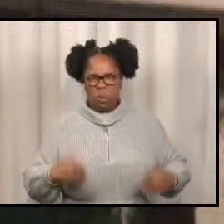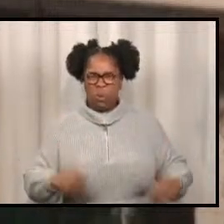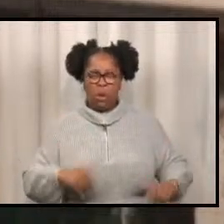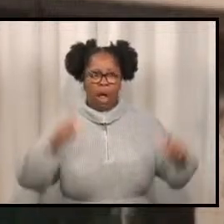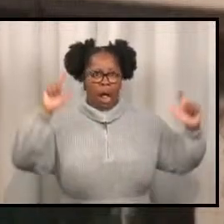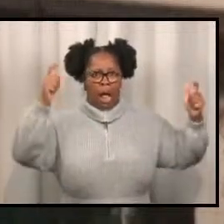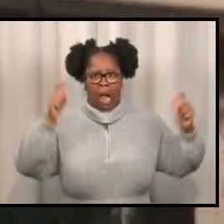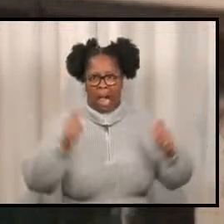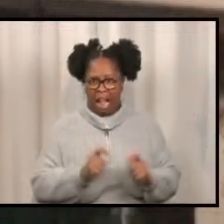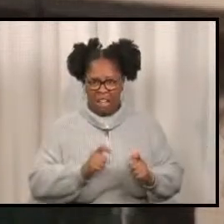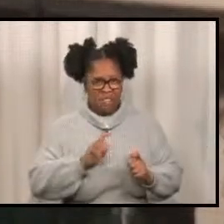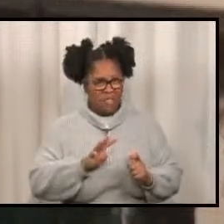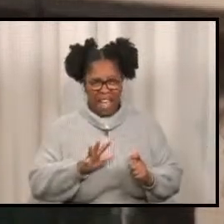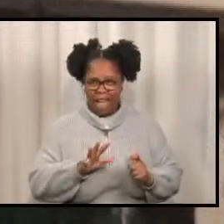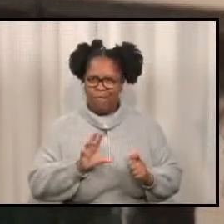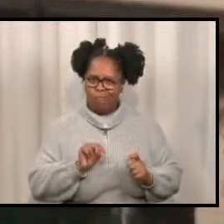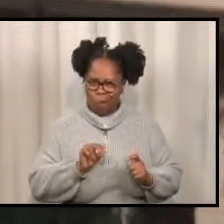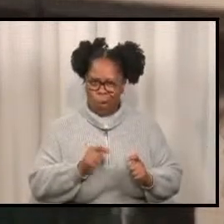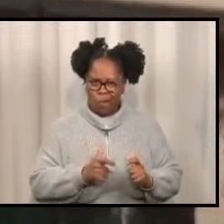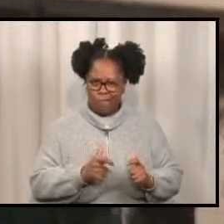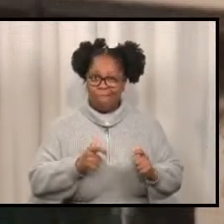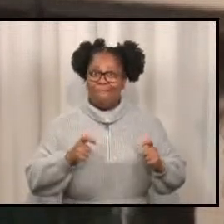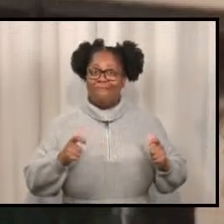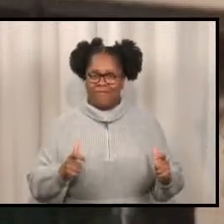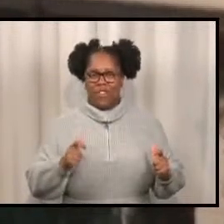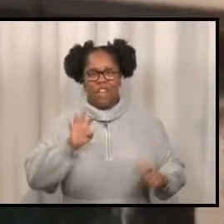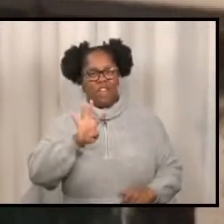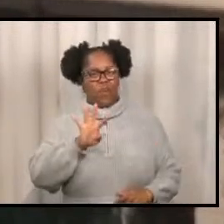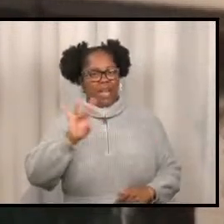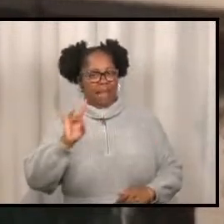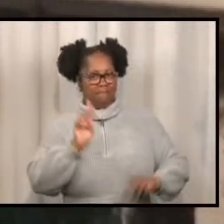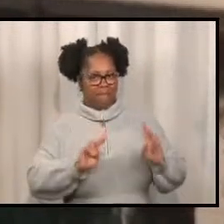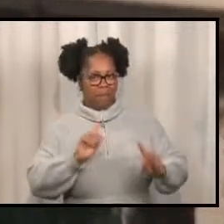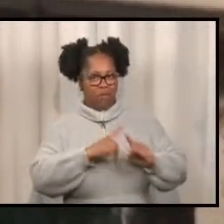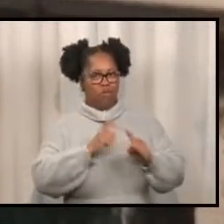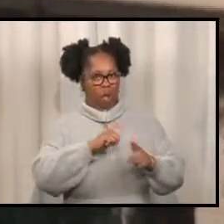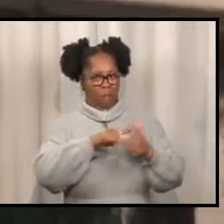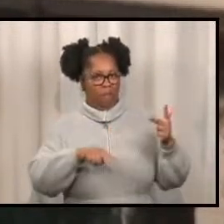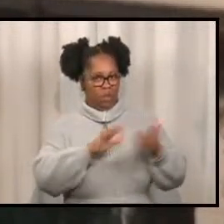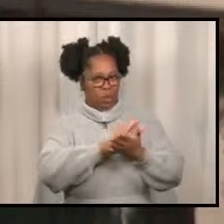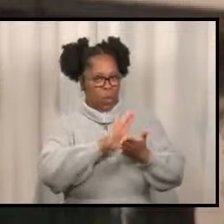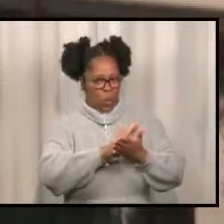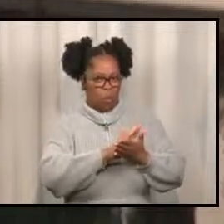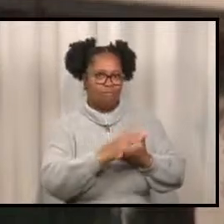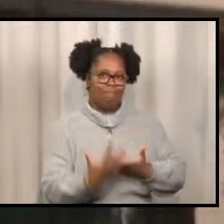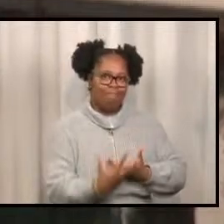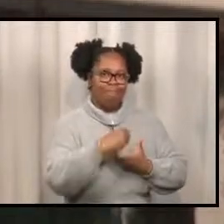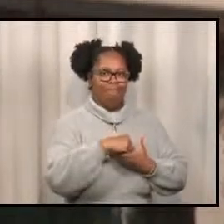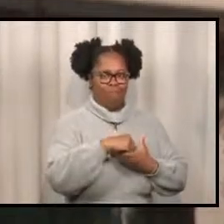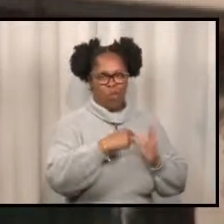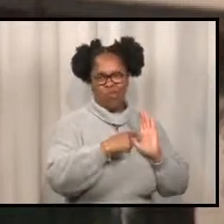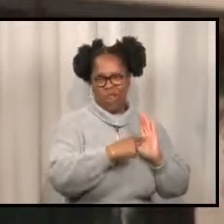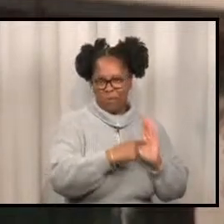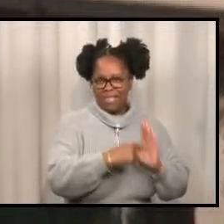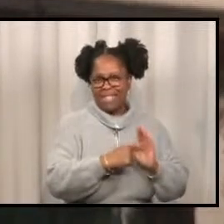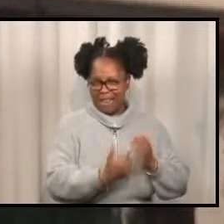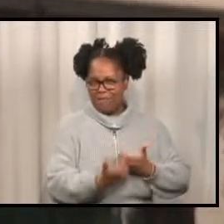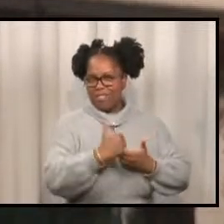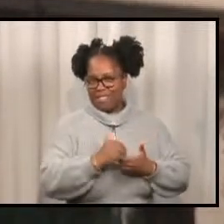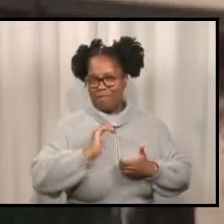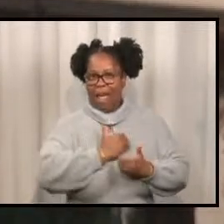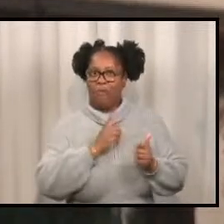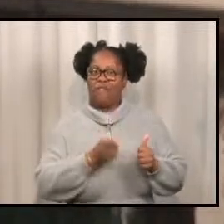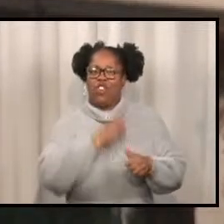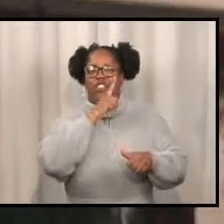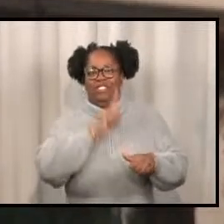down to 45, so we have invited 48 folks from the schools to be representatives and participants of our inaugural